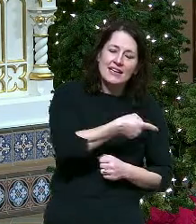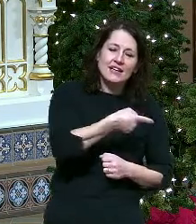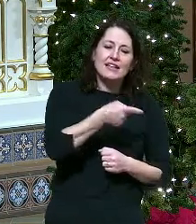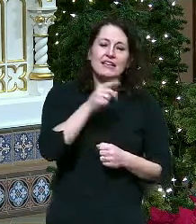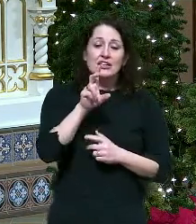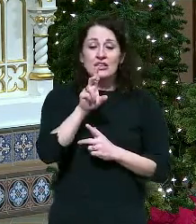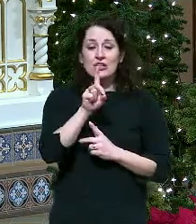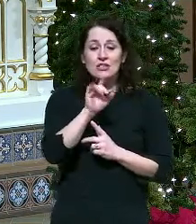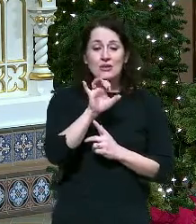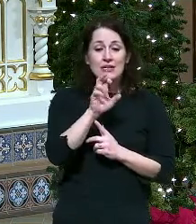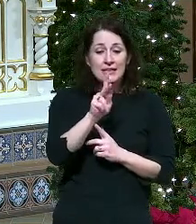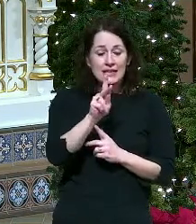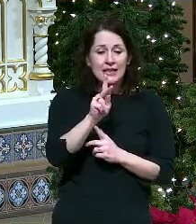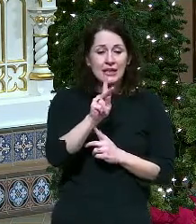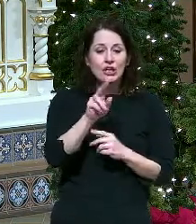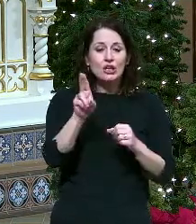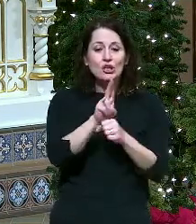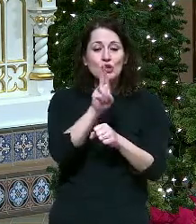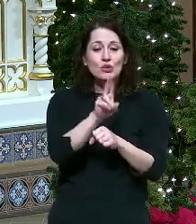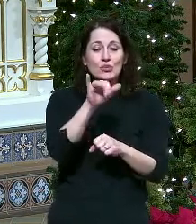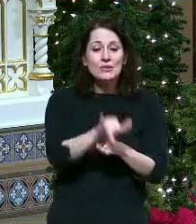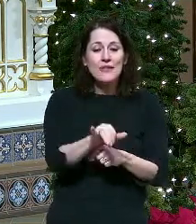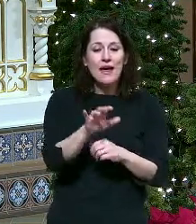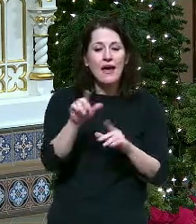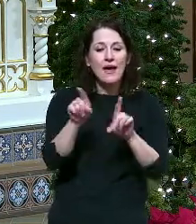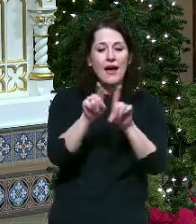And Dick put it in the form of a torch,